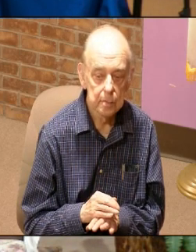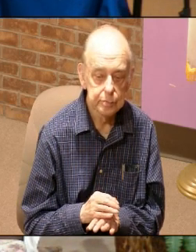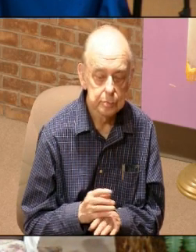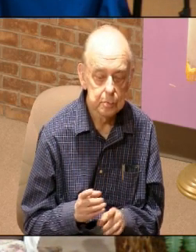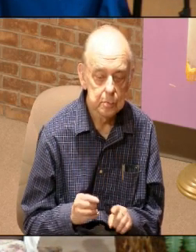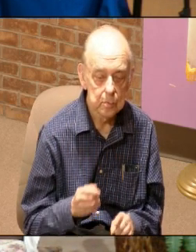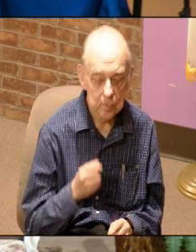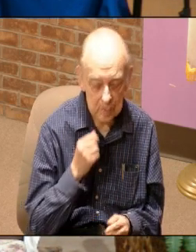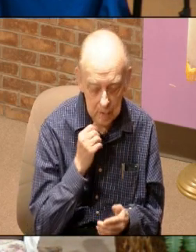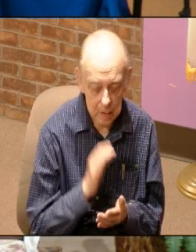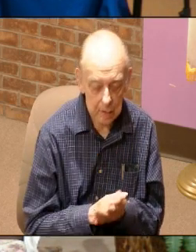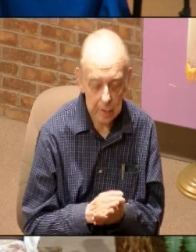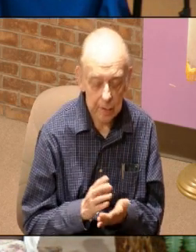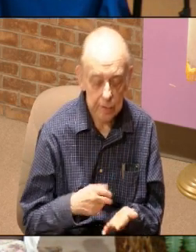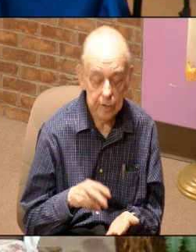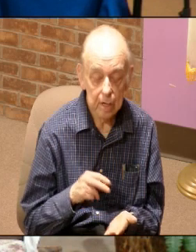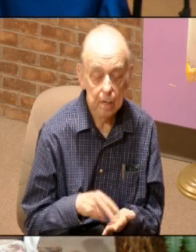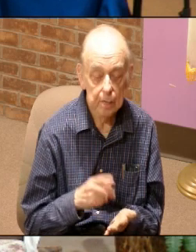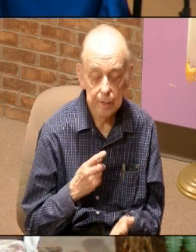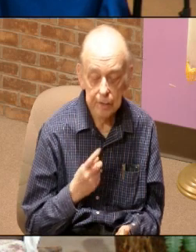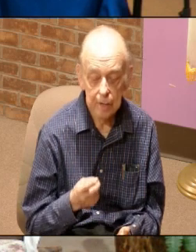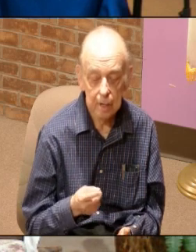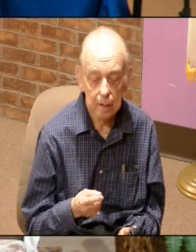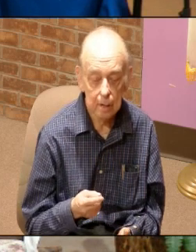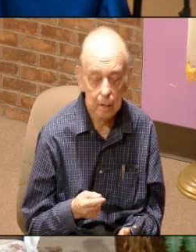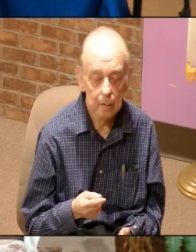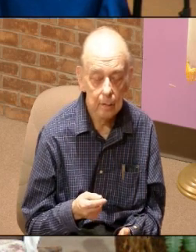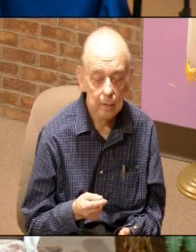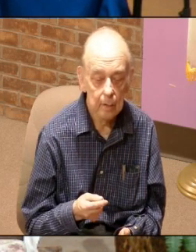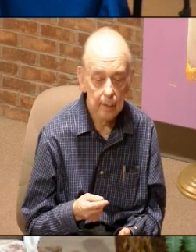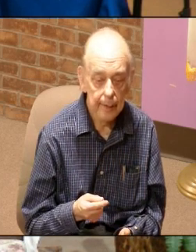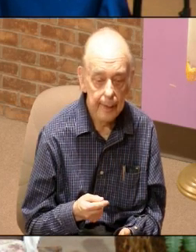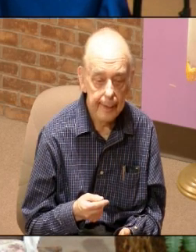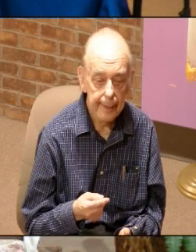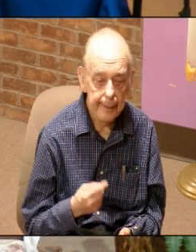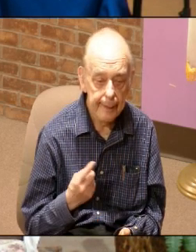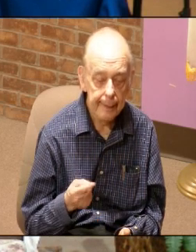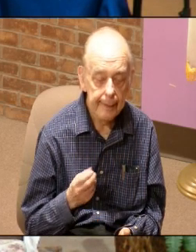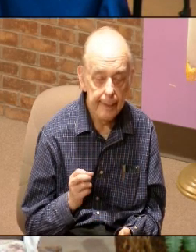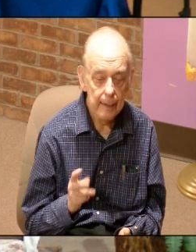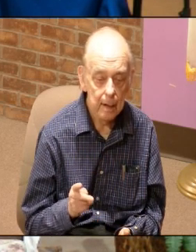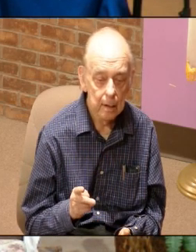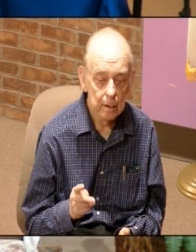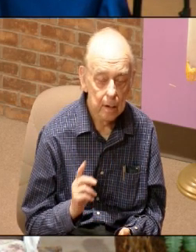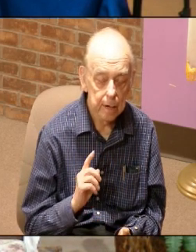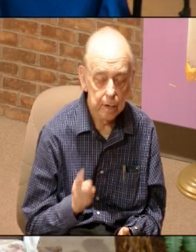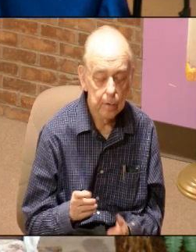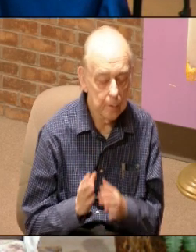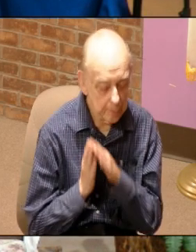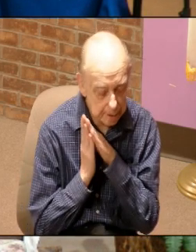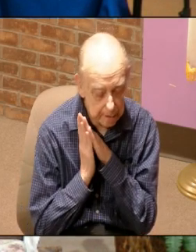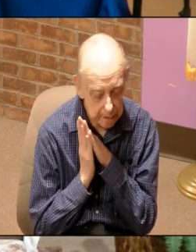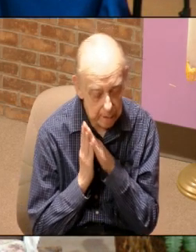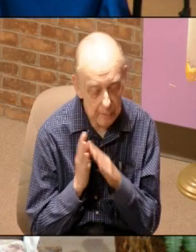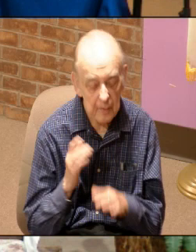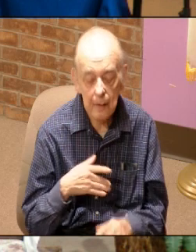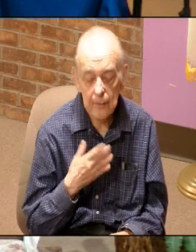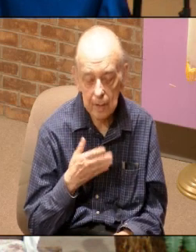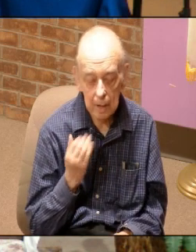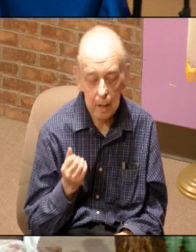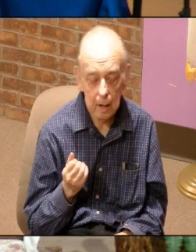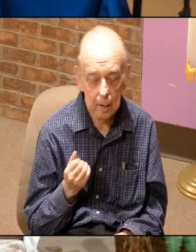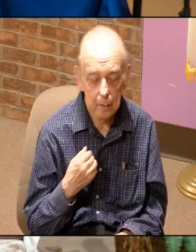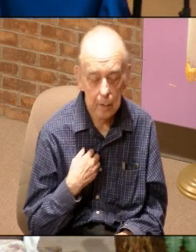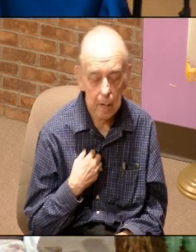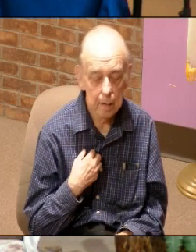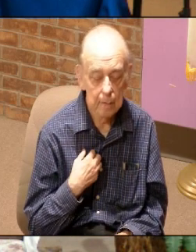when she got up and said I think it's okay I can go to bed now I'm feeling better we